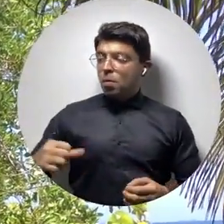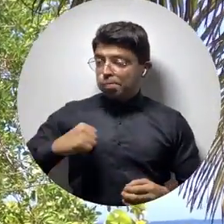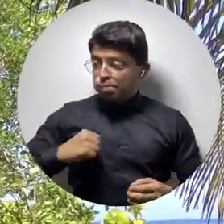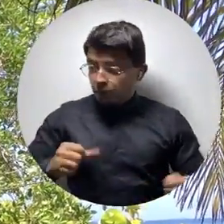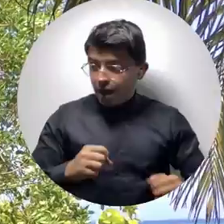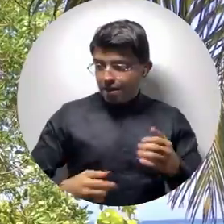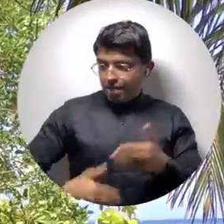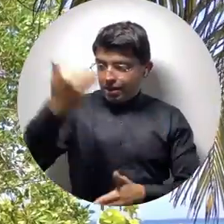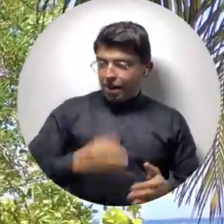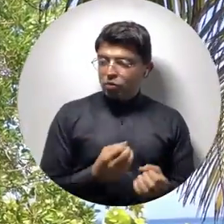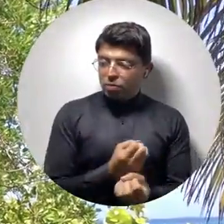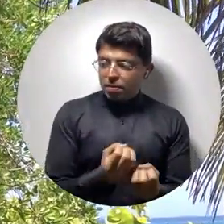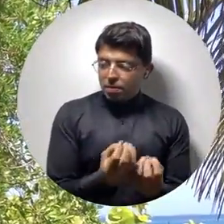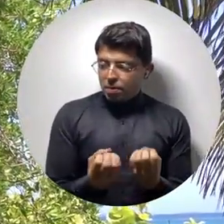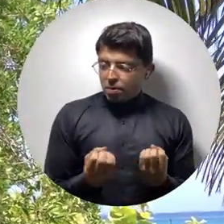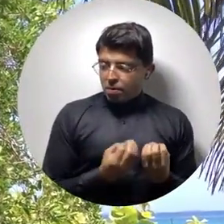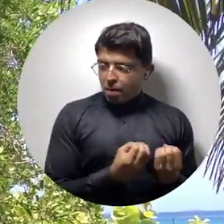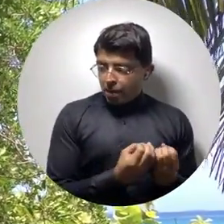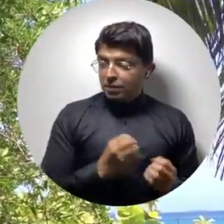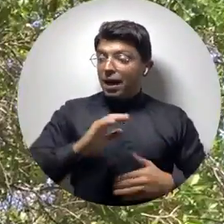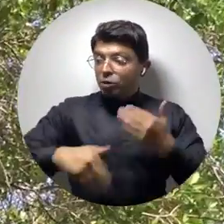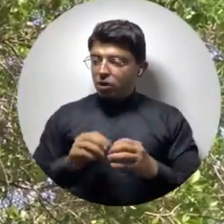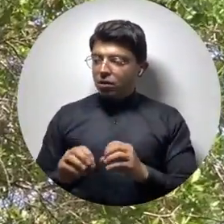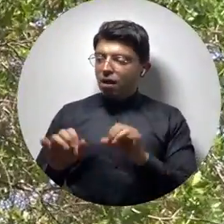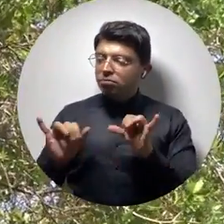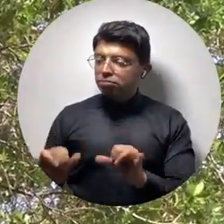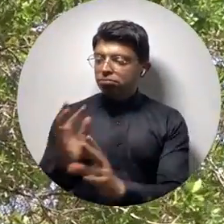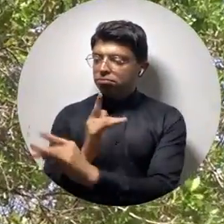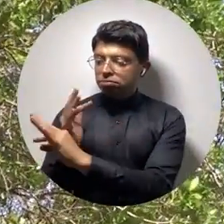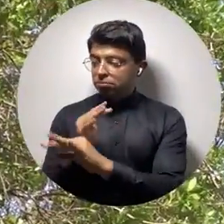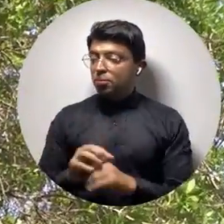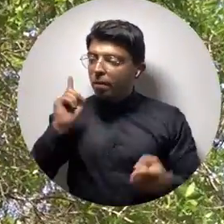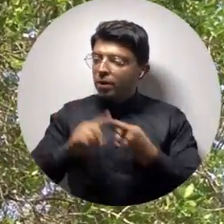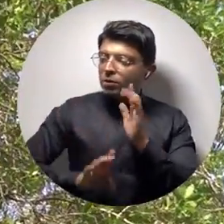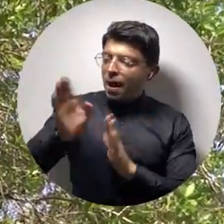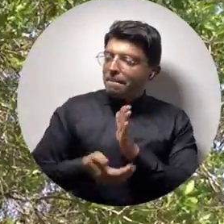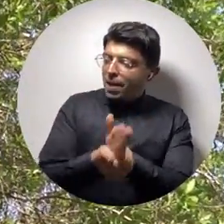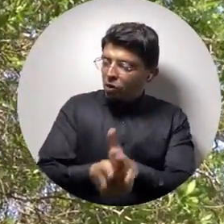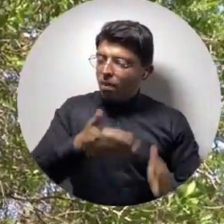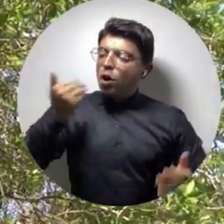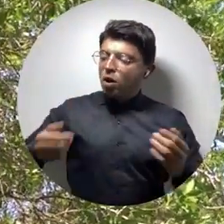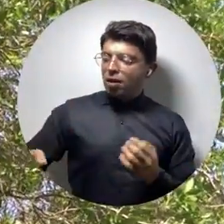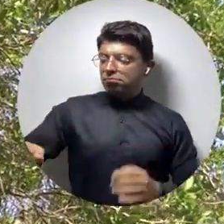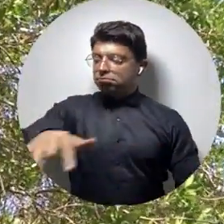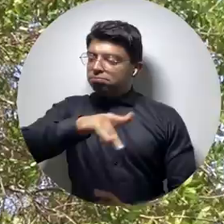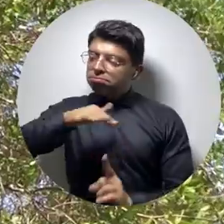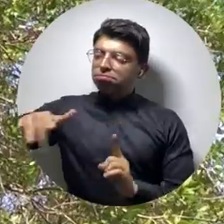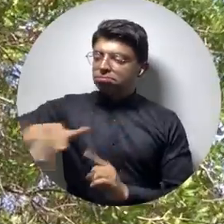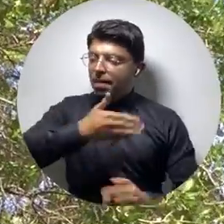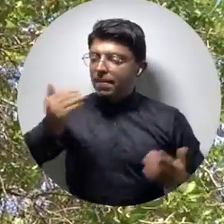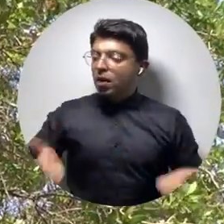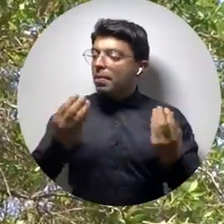that we have them in the larval phase and when we settle them. So we hope to develop methods and see improvements in